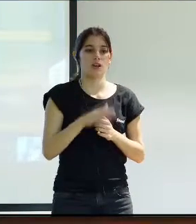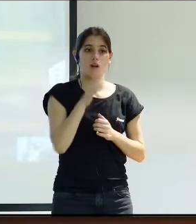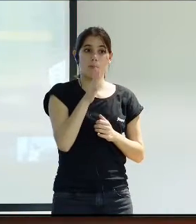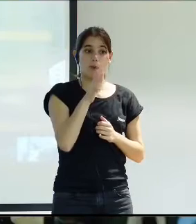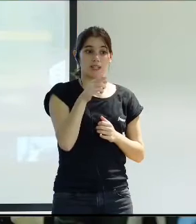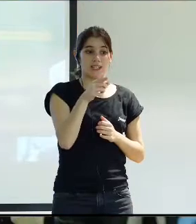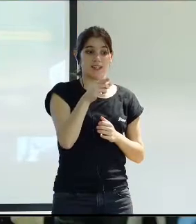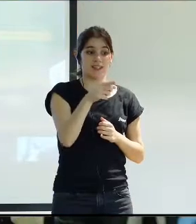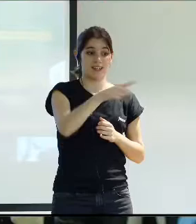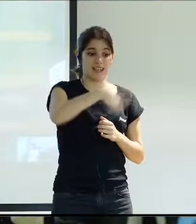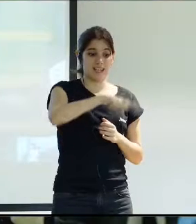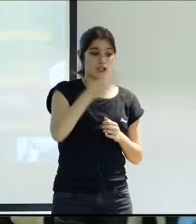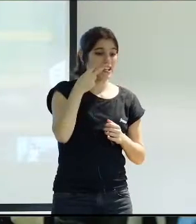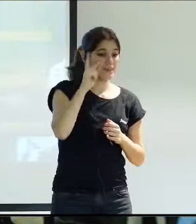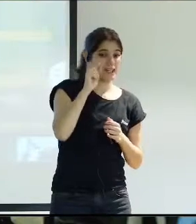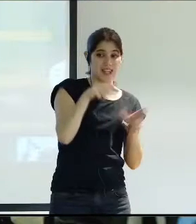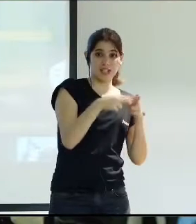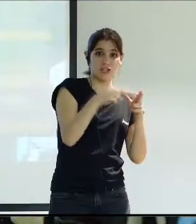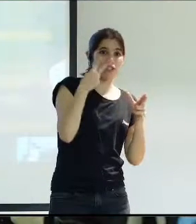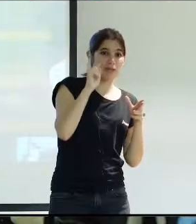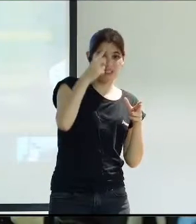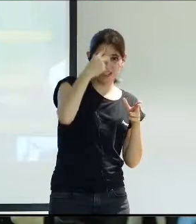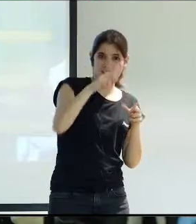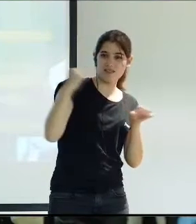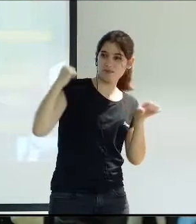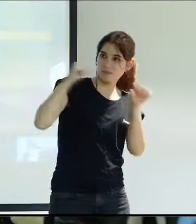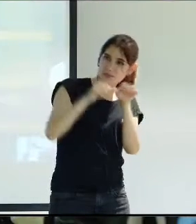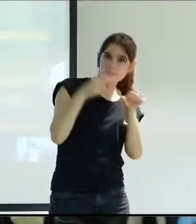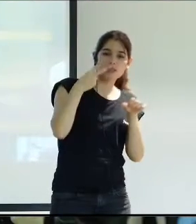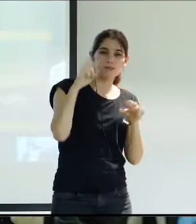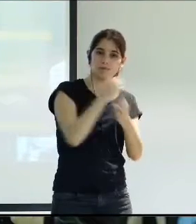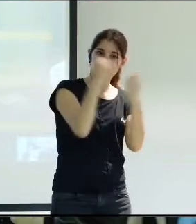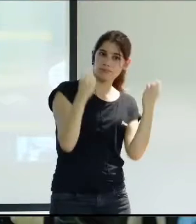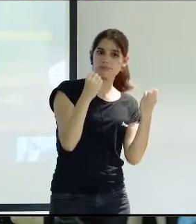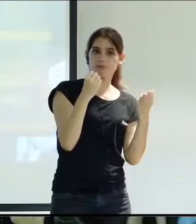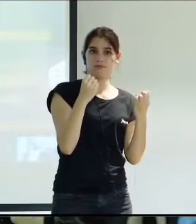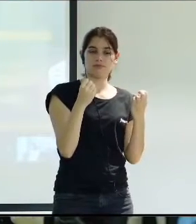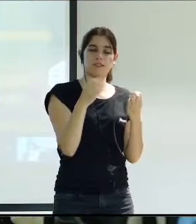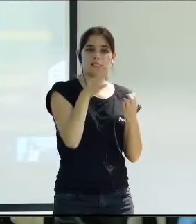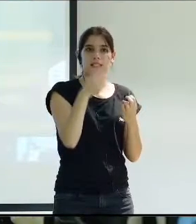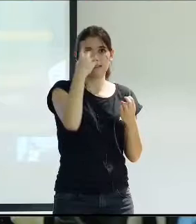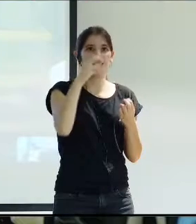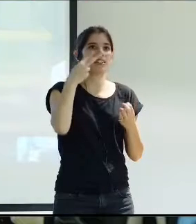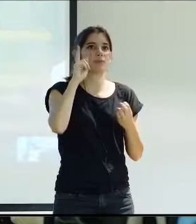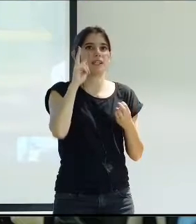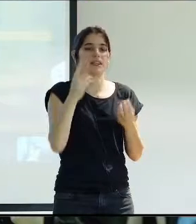body, how it is to be living with a disability, and they are